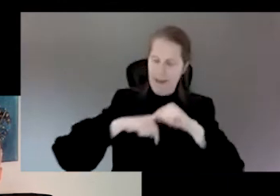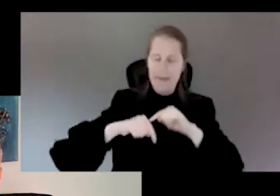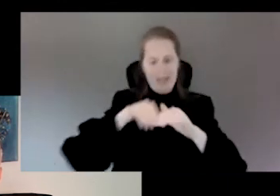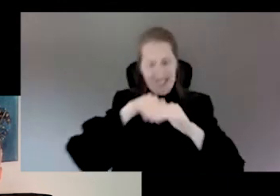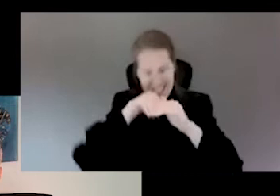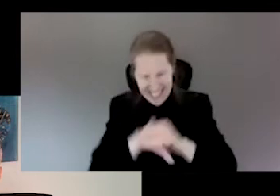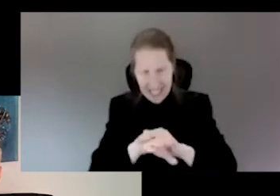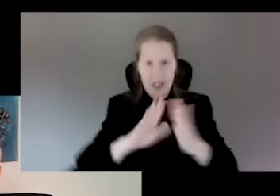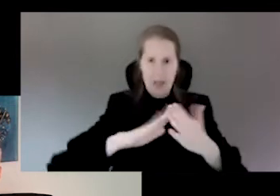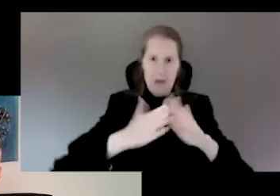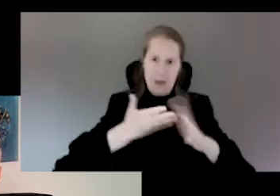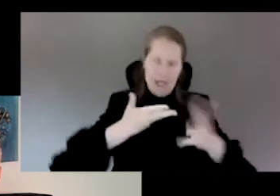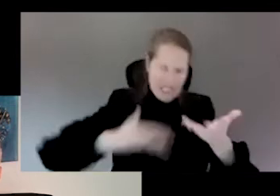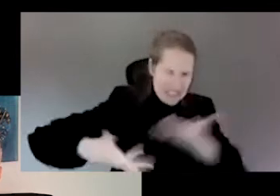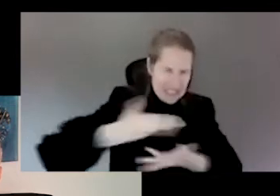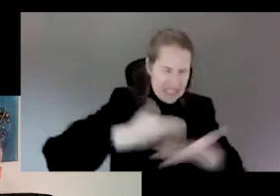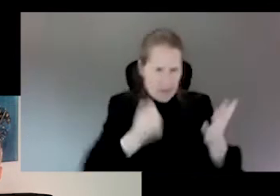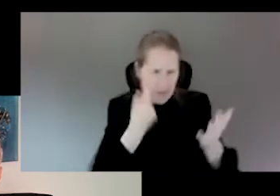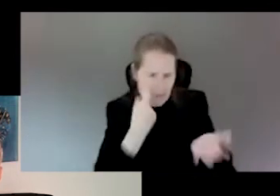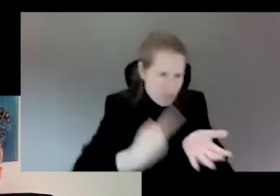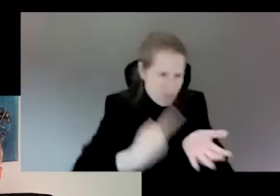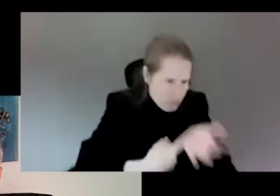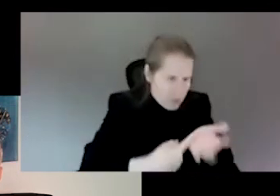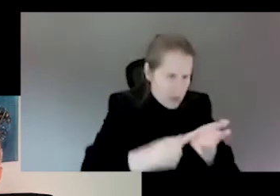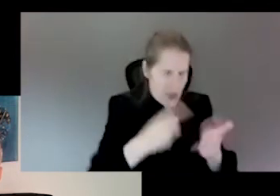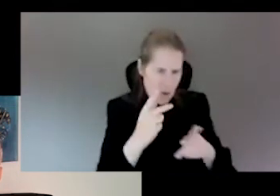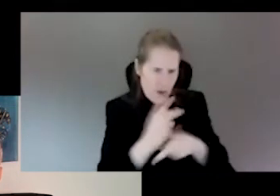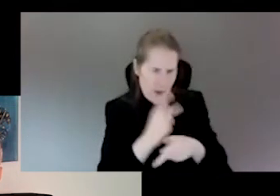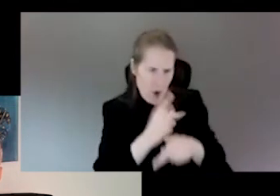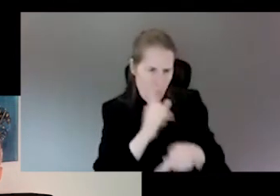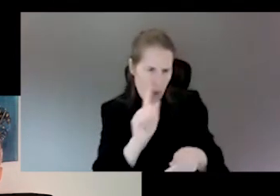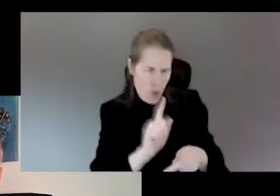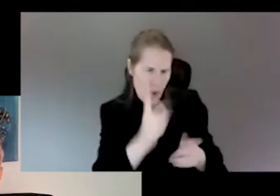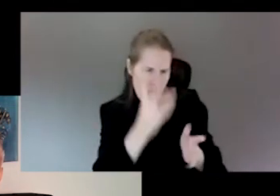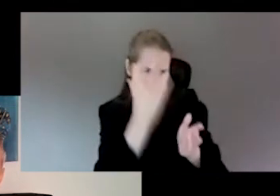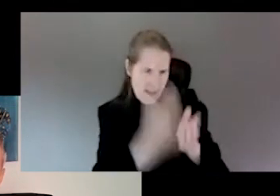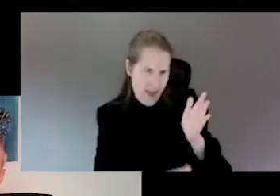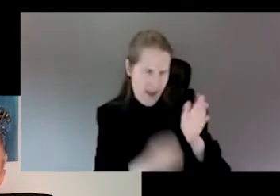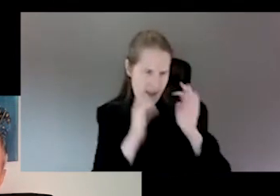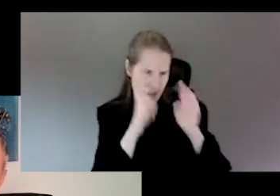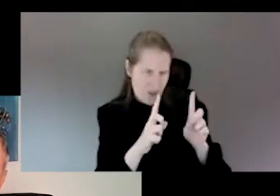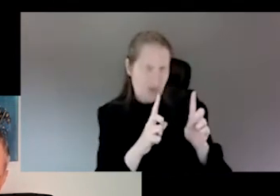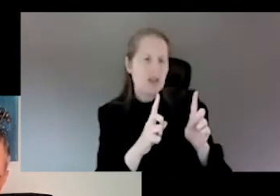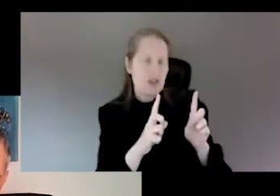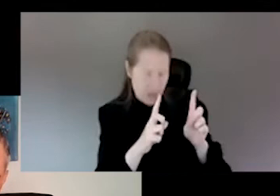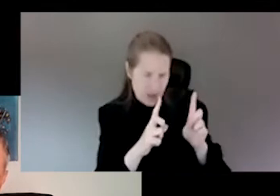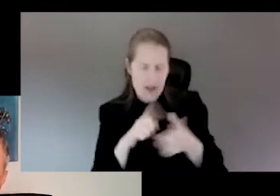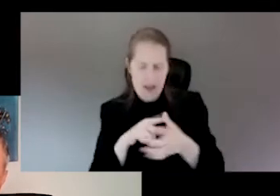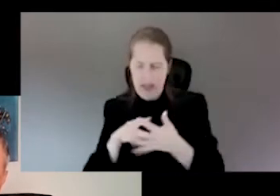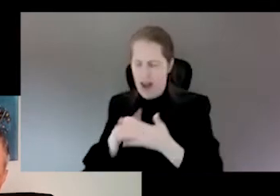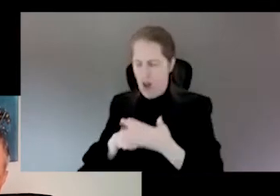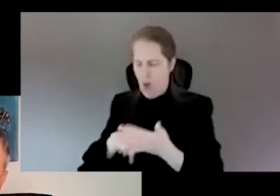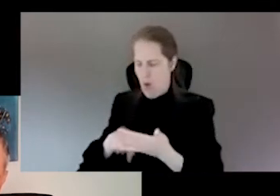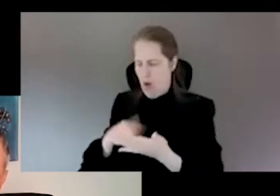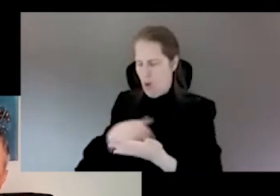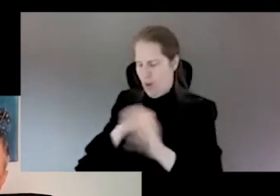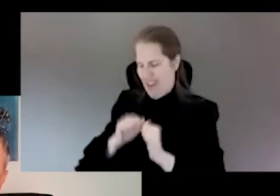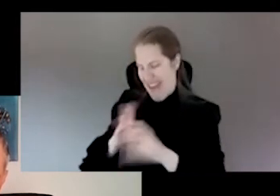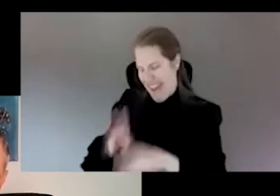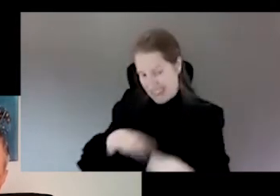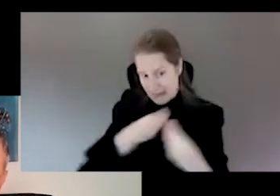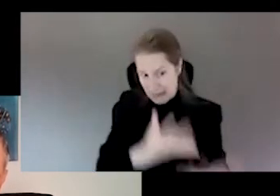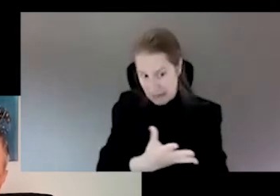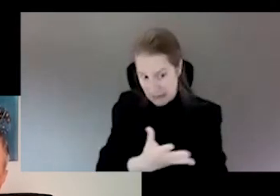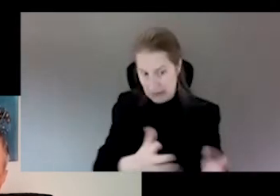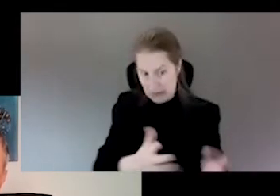understand the gaps of knowledge, understand kind of how we can then provide the information in a way that can be